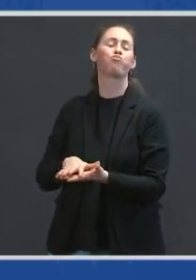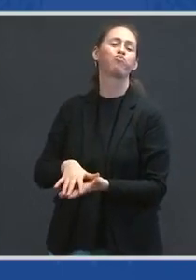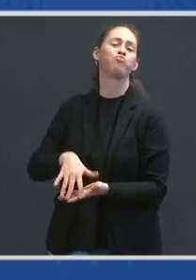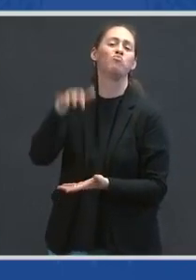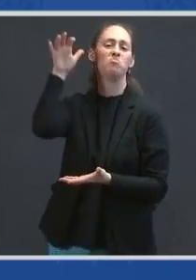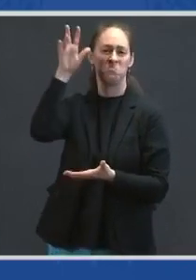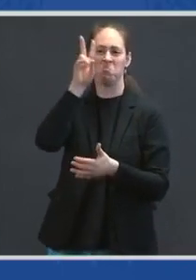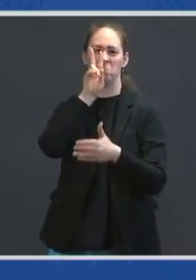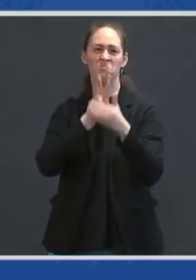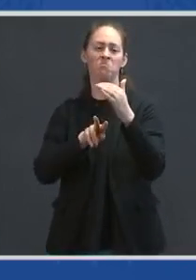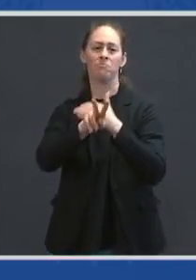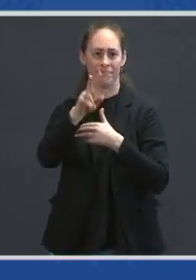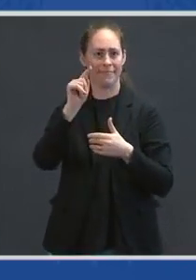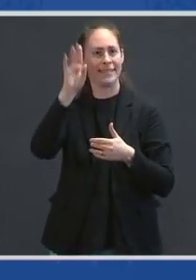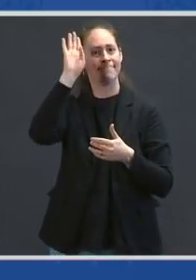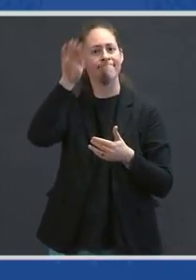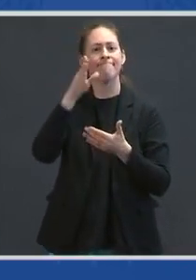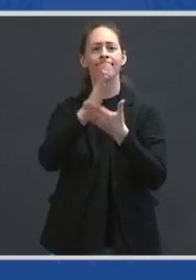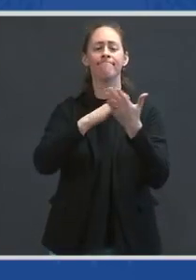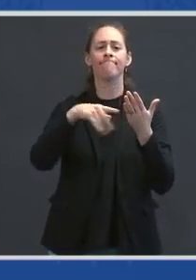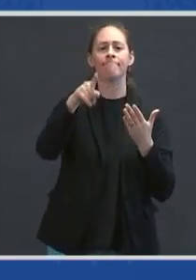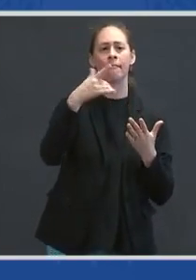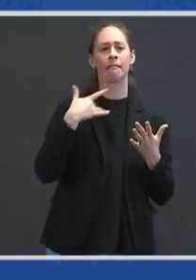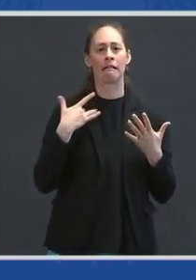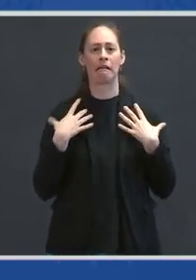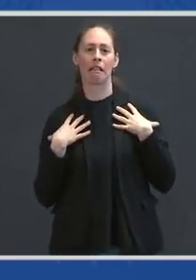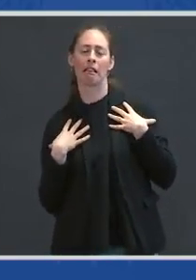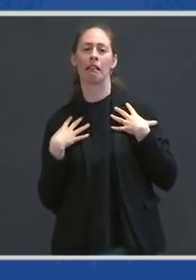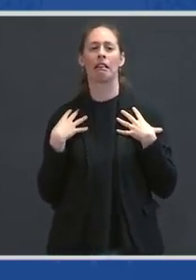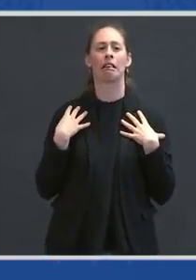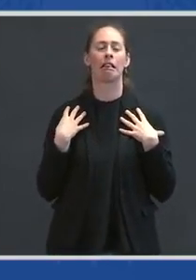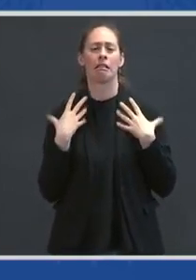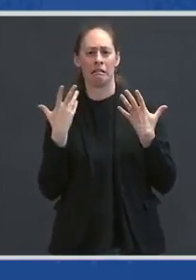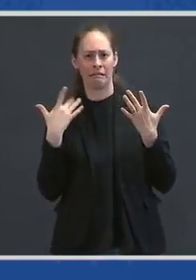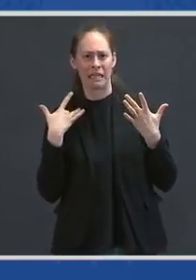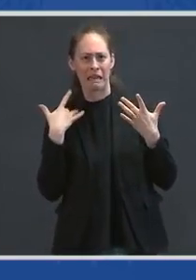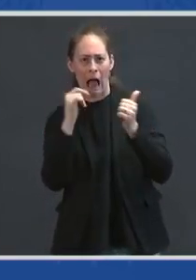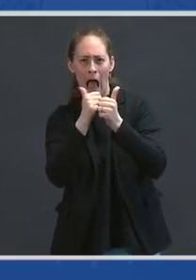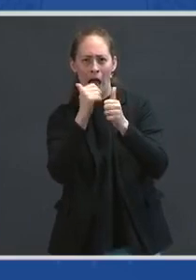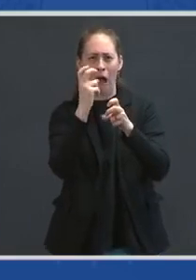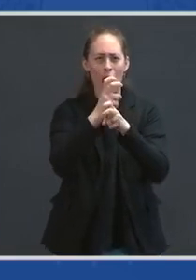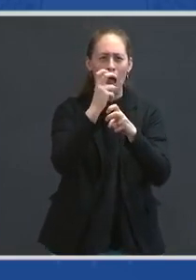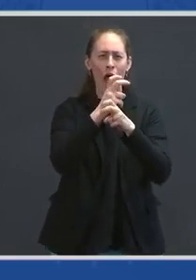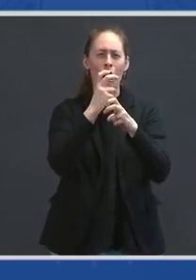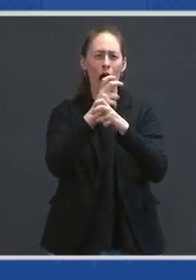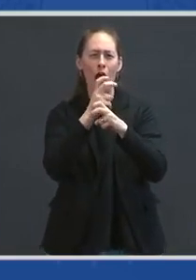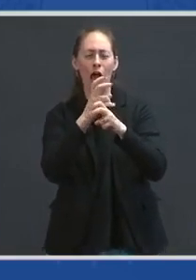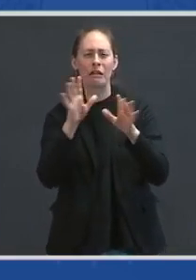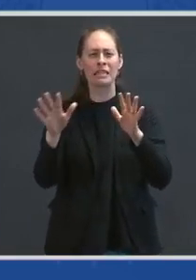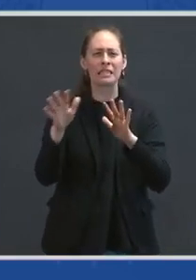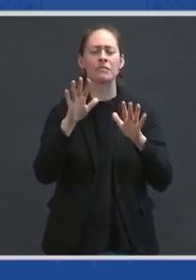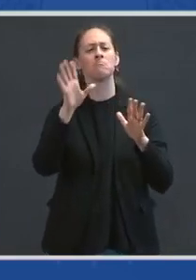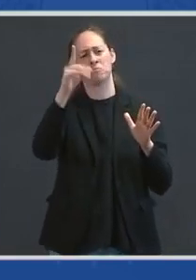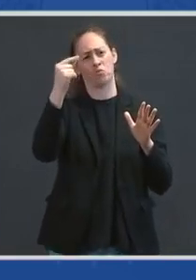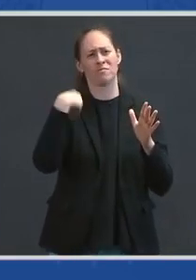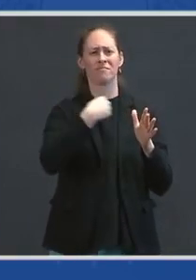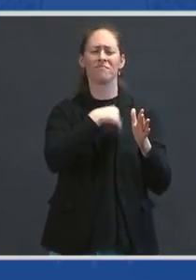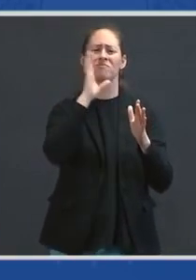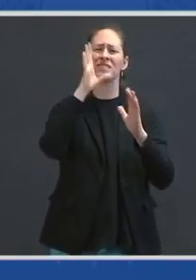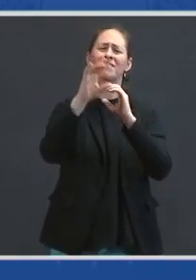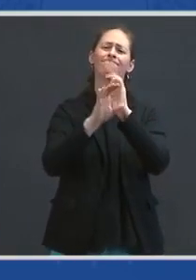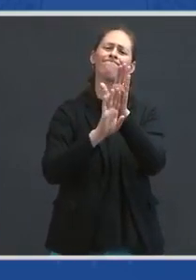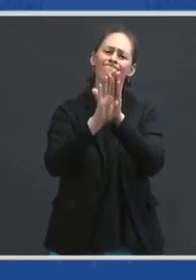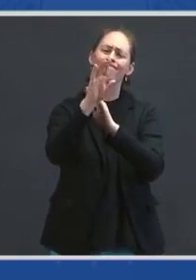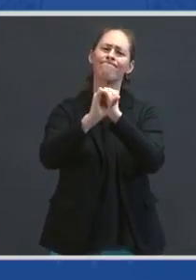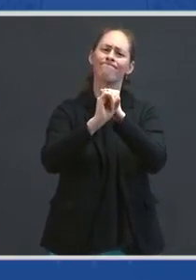them. To address that challenge, we're going to launch a massive campaign to educate people about vaccines, that they are safe